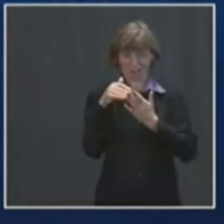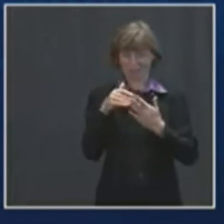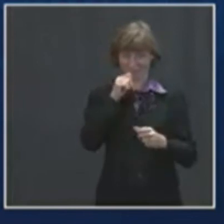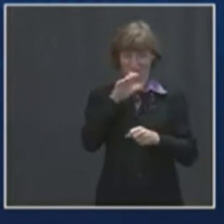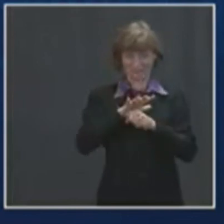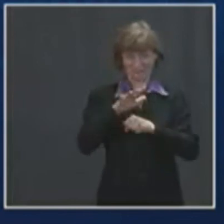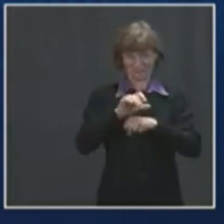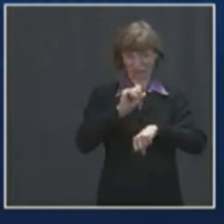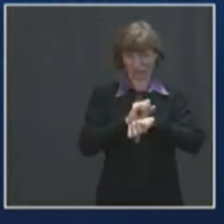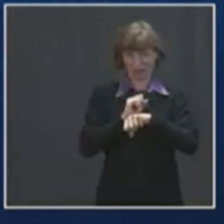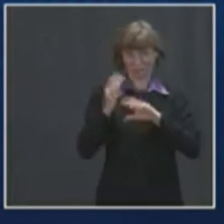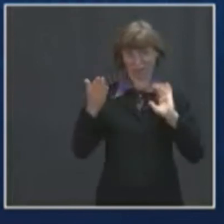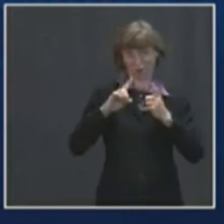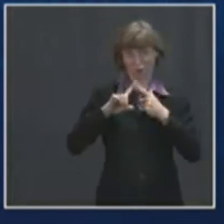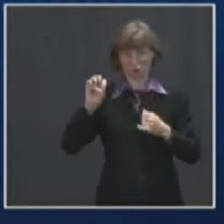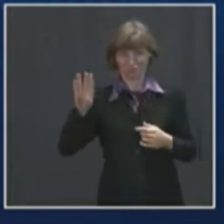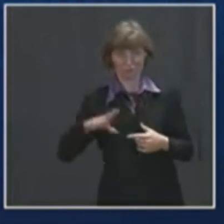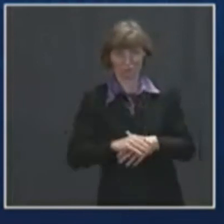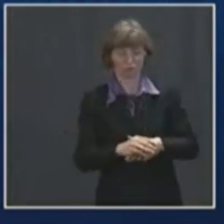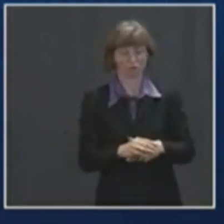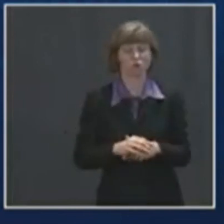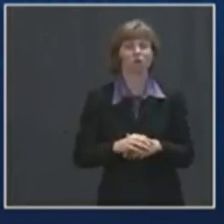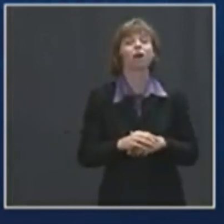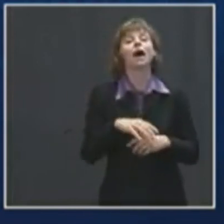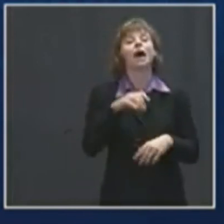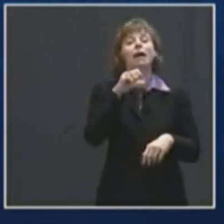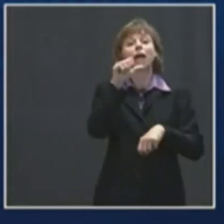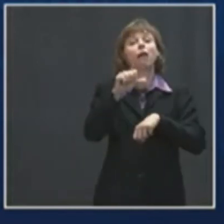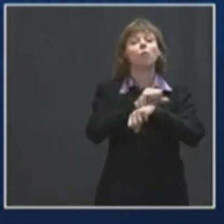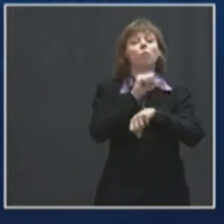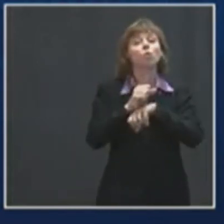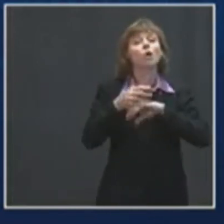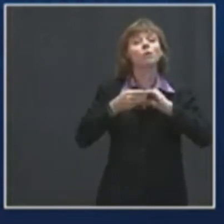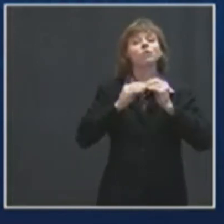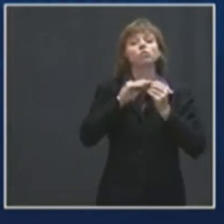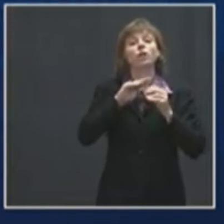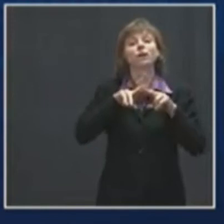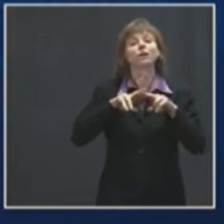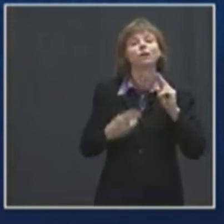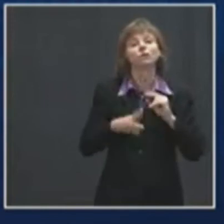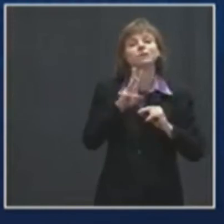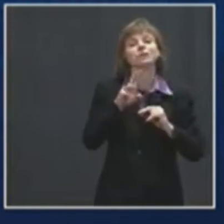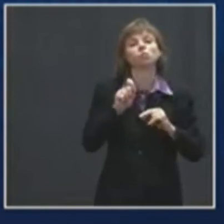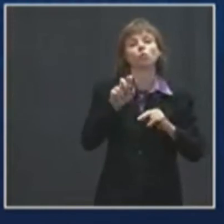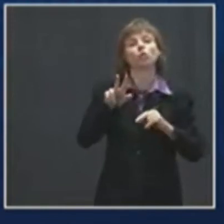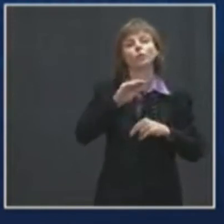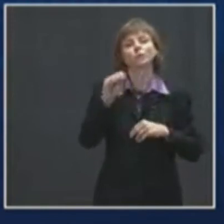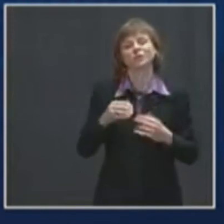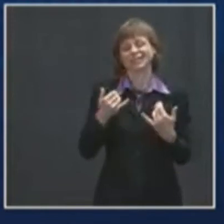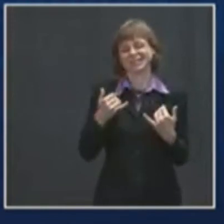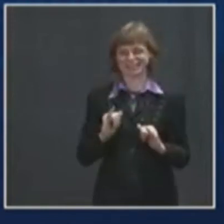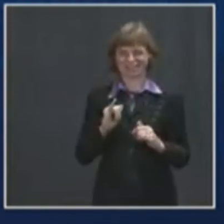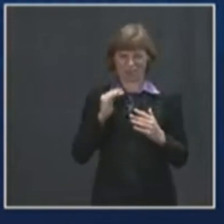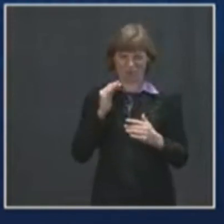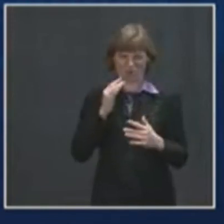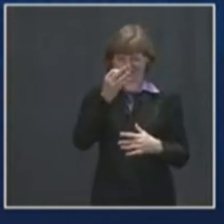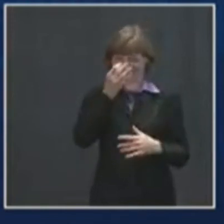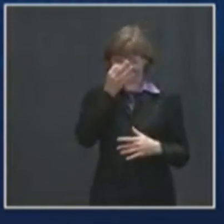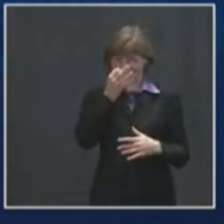February. The unemployment rate fell to 6.3%, which still remains almost 3 points above the rate in